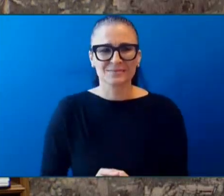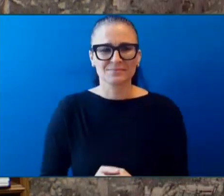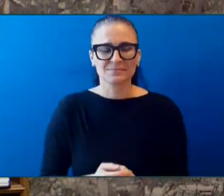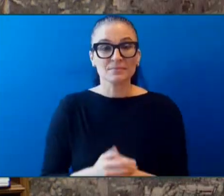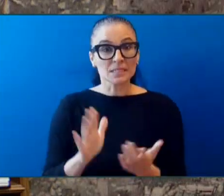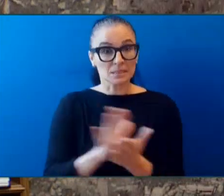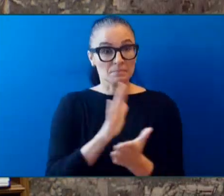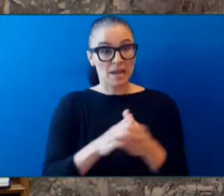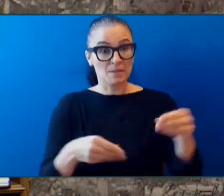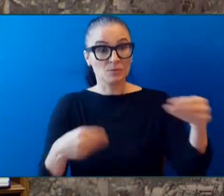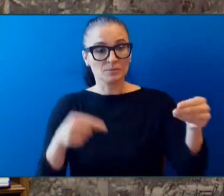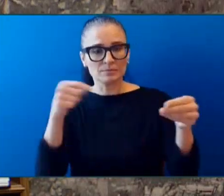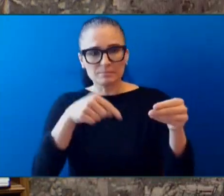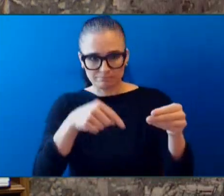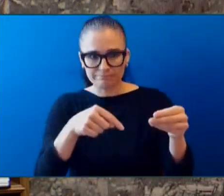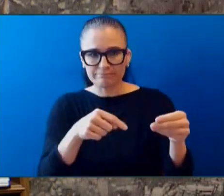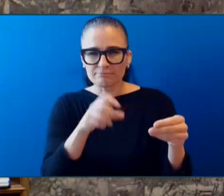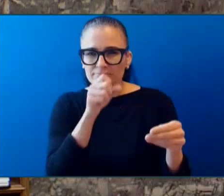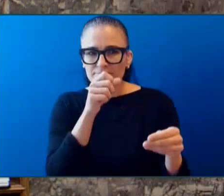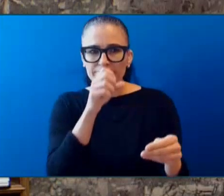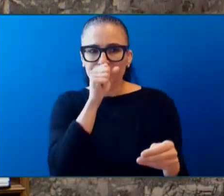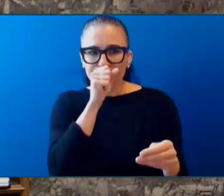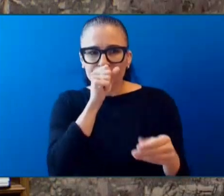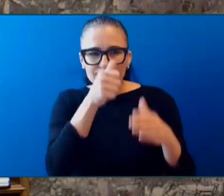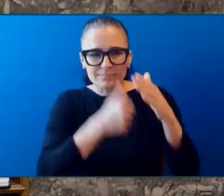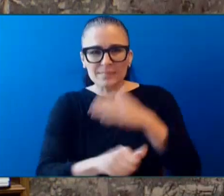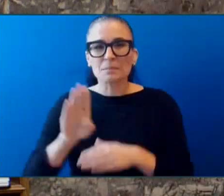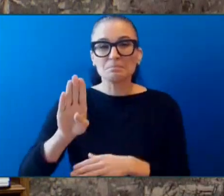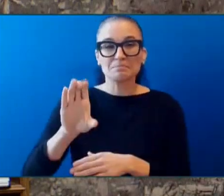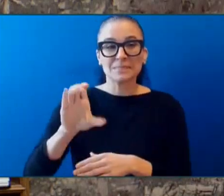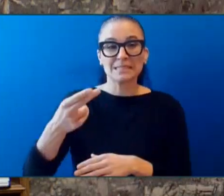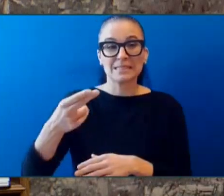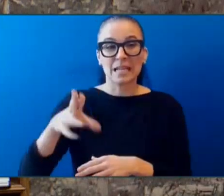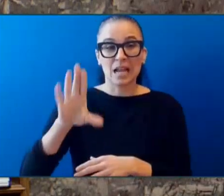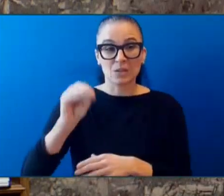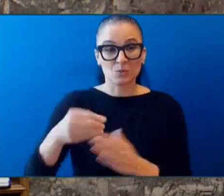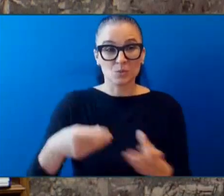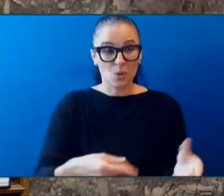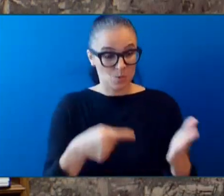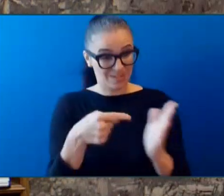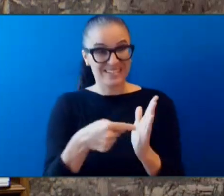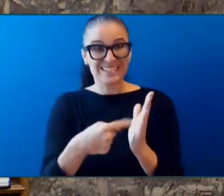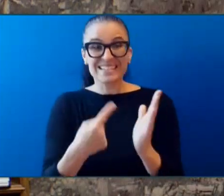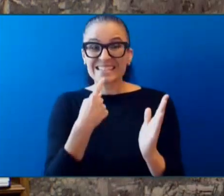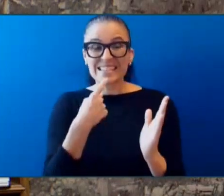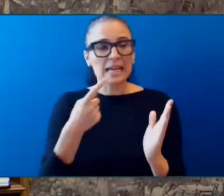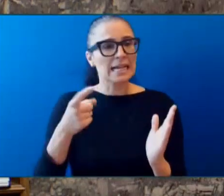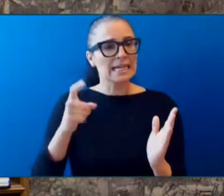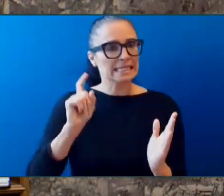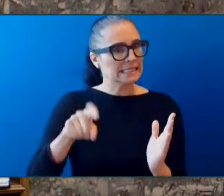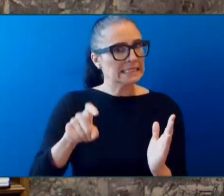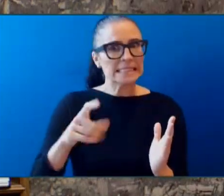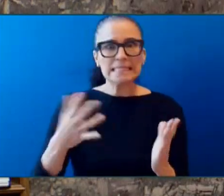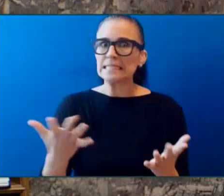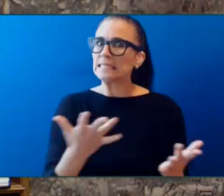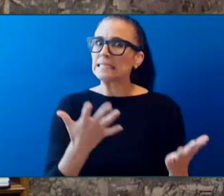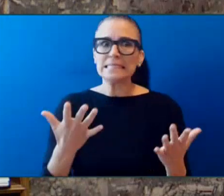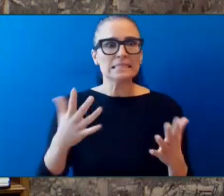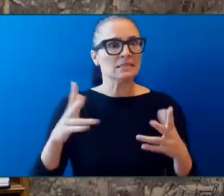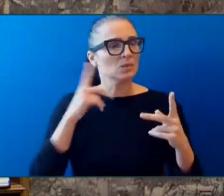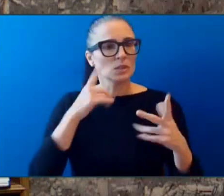there's growing panic as their Cost BC scheme fails to account for the fact that we need a heck of a lot